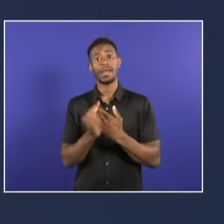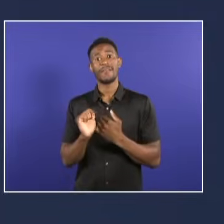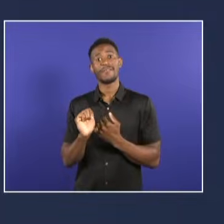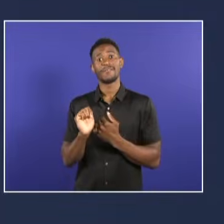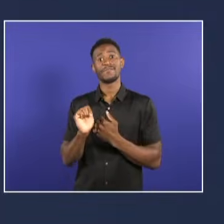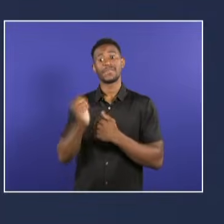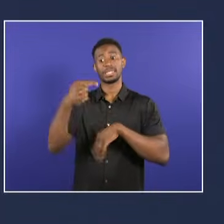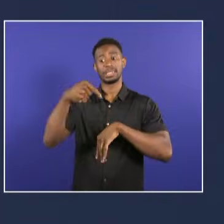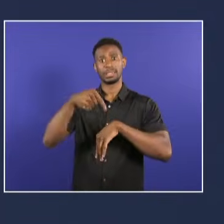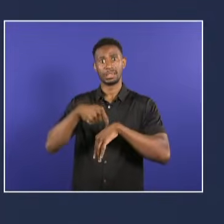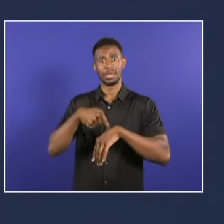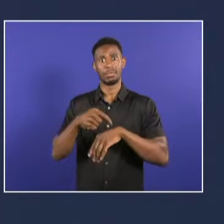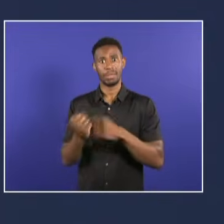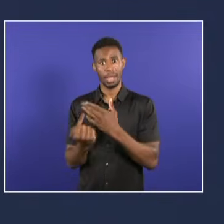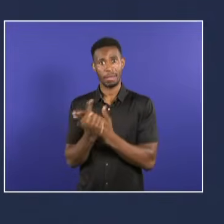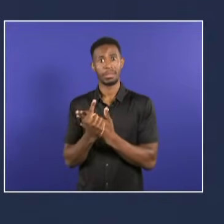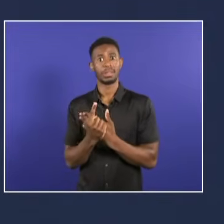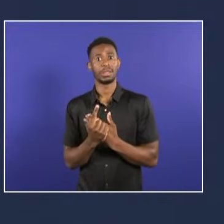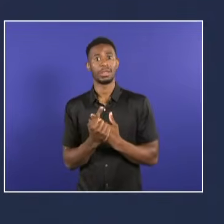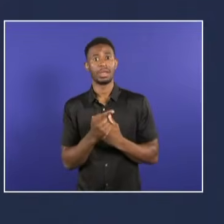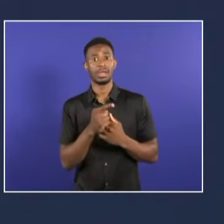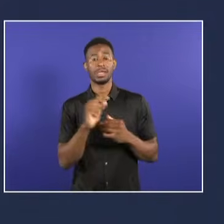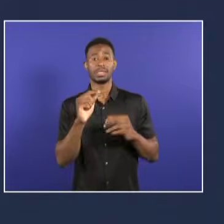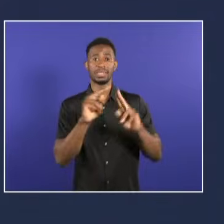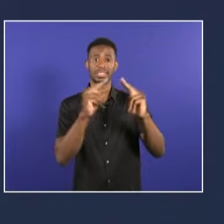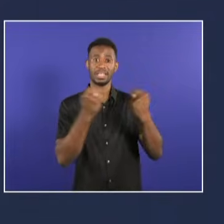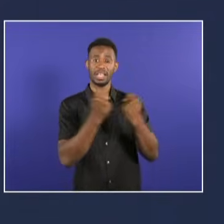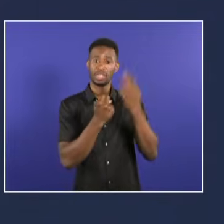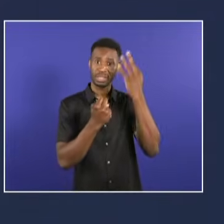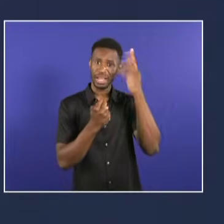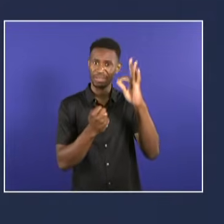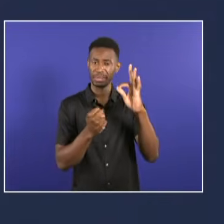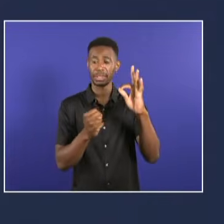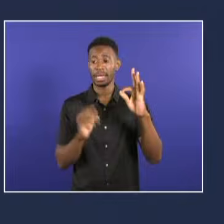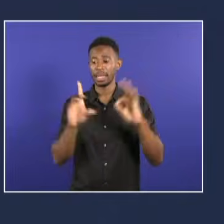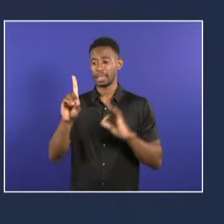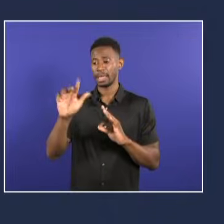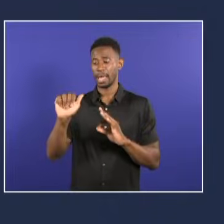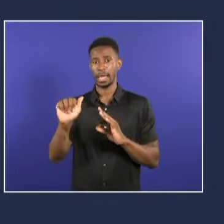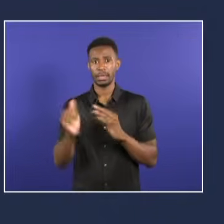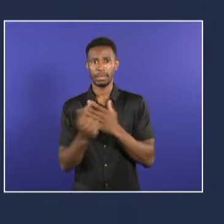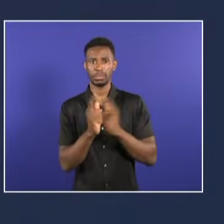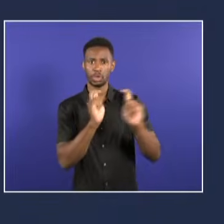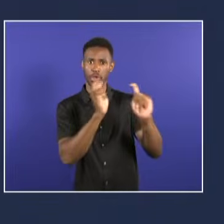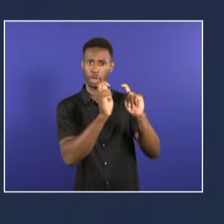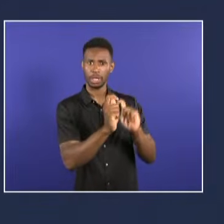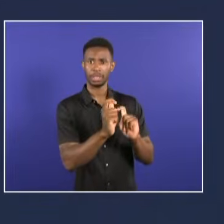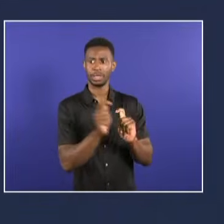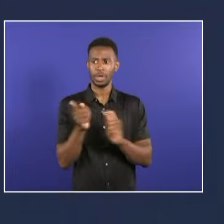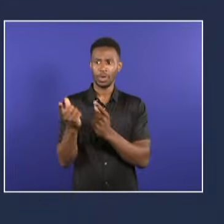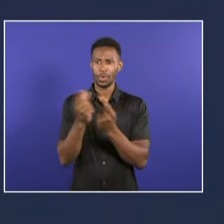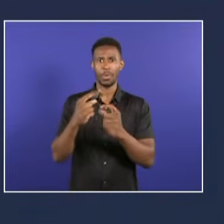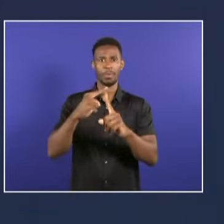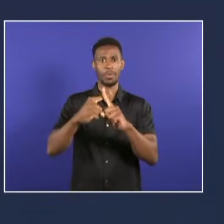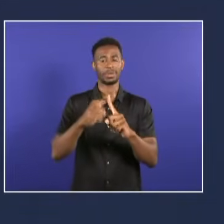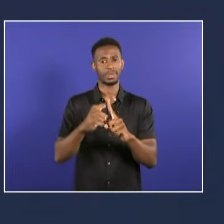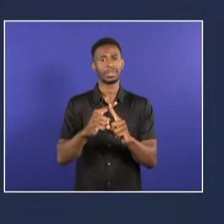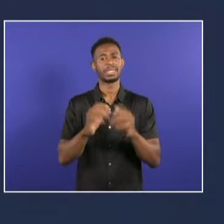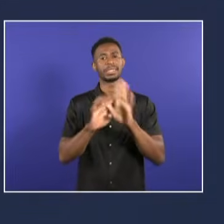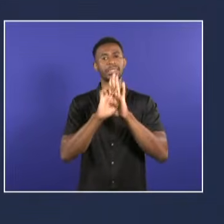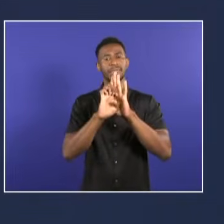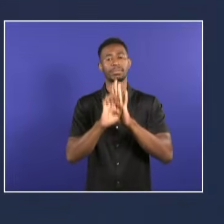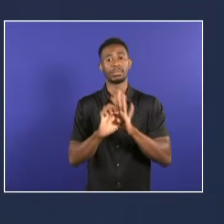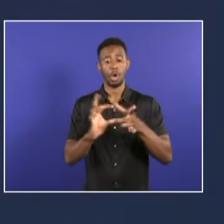helping shape the direction of national government, and they're making a positive difference. In home affairs, we are